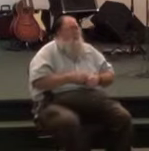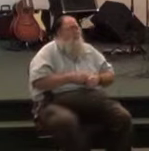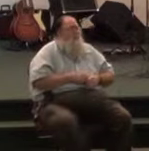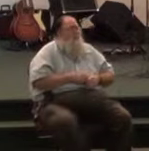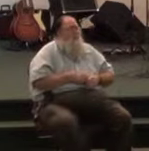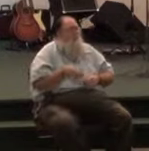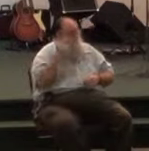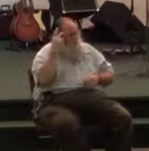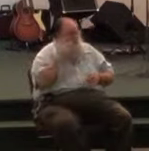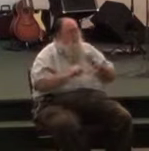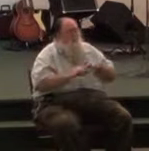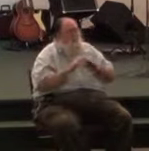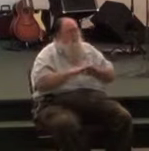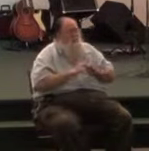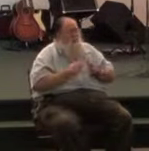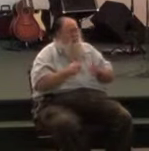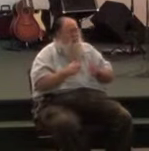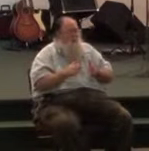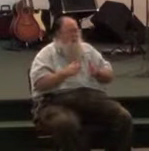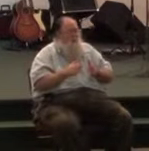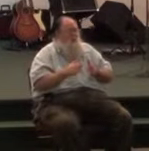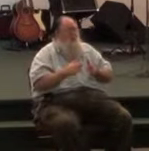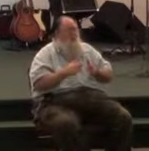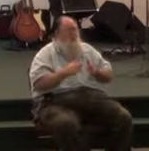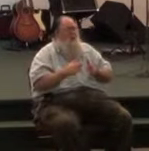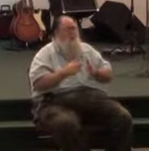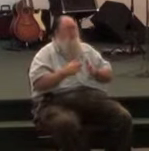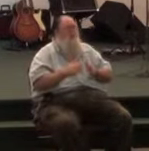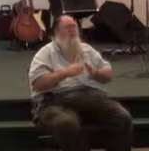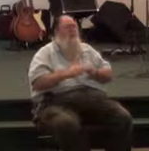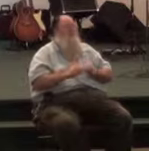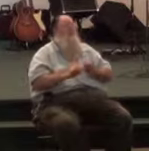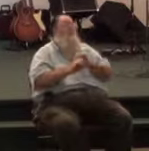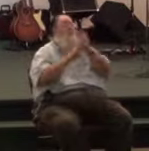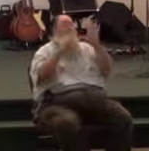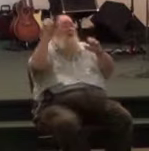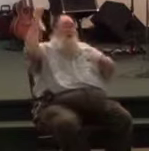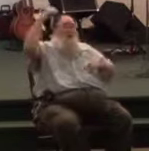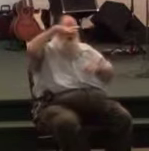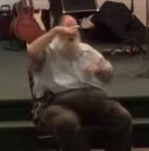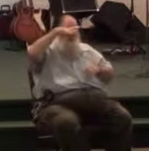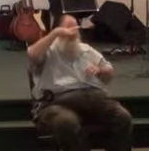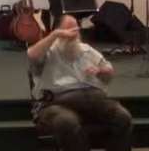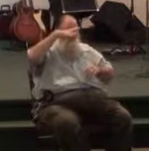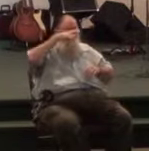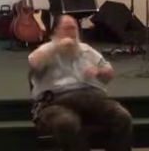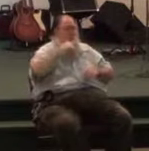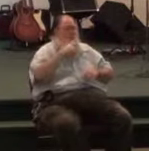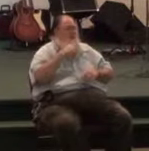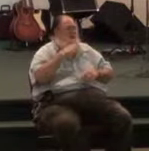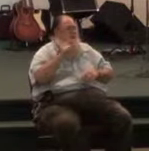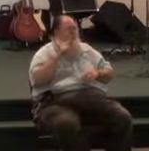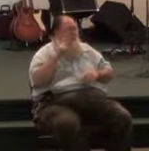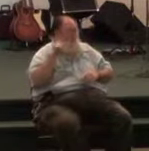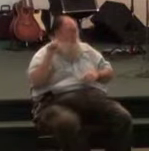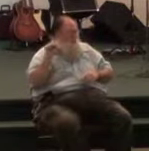on the road to Damascus, and this bright light comes over him and says, Saul, Saul,